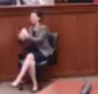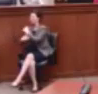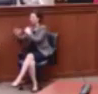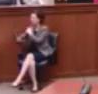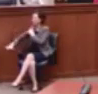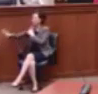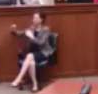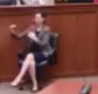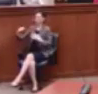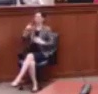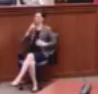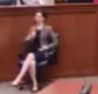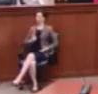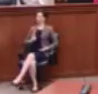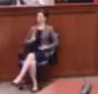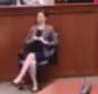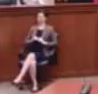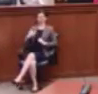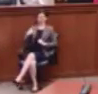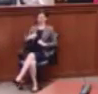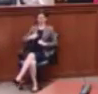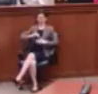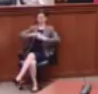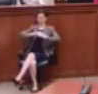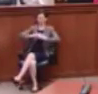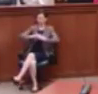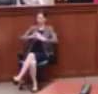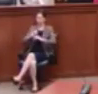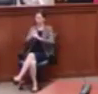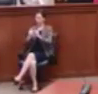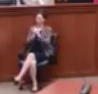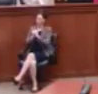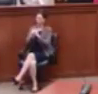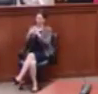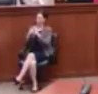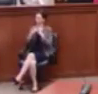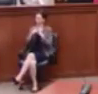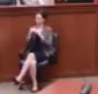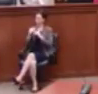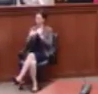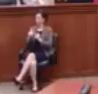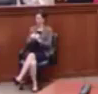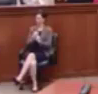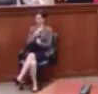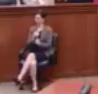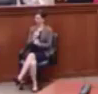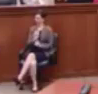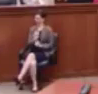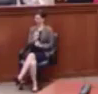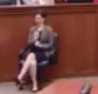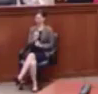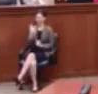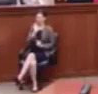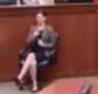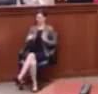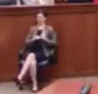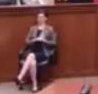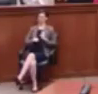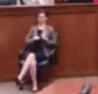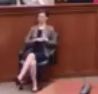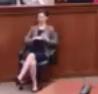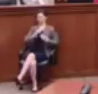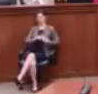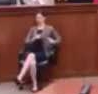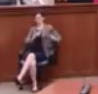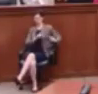country around the way we are partnering, collaborating, and moving CTE from the stigmatized program